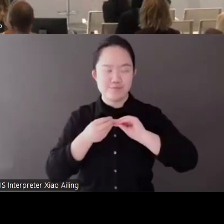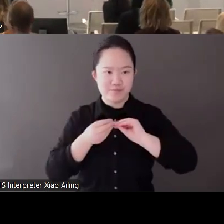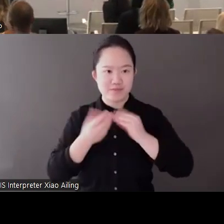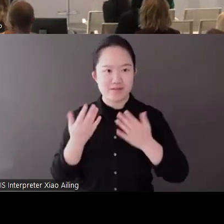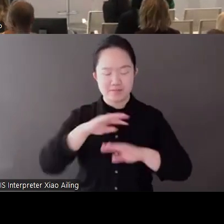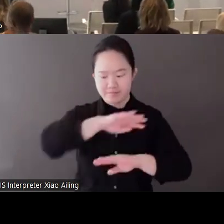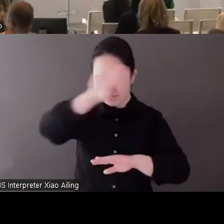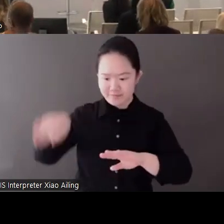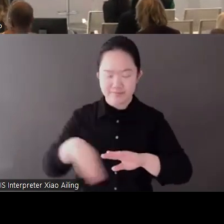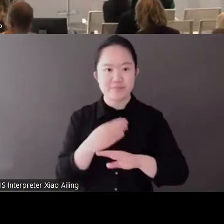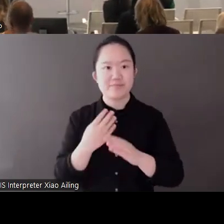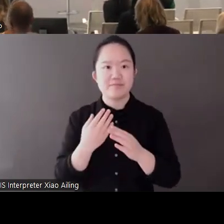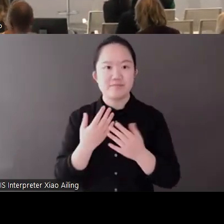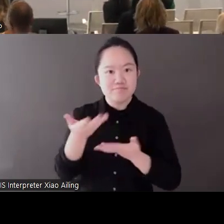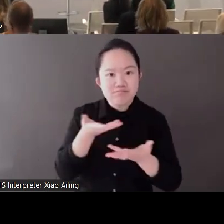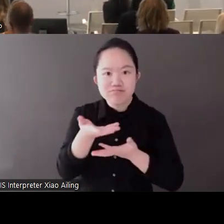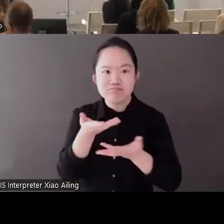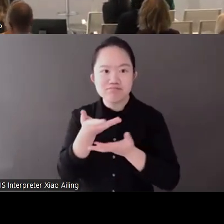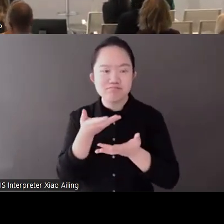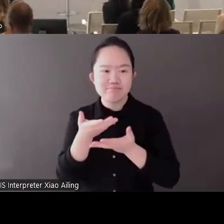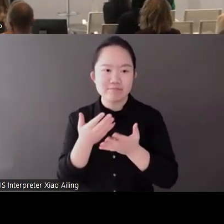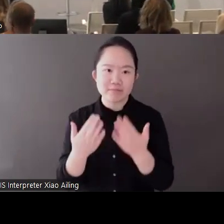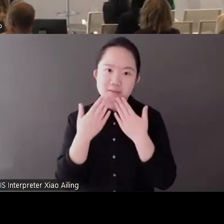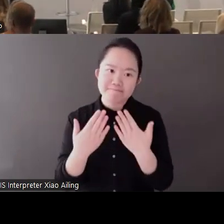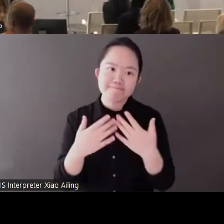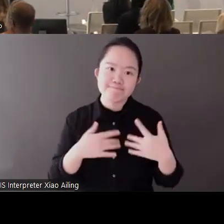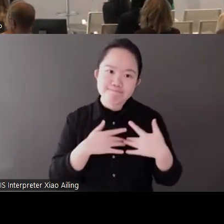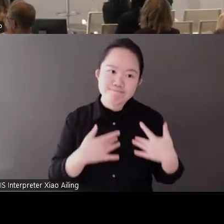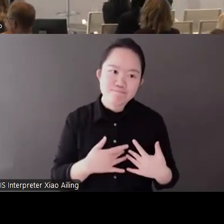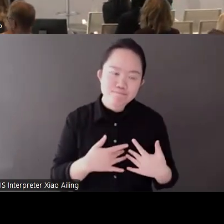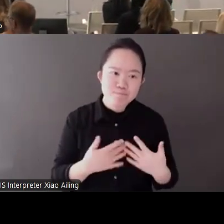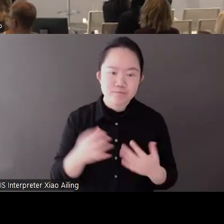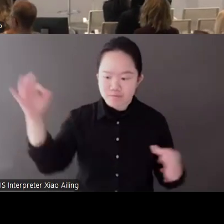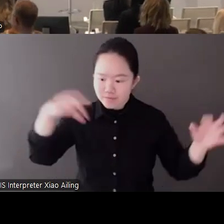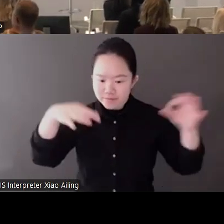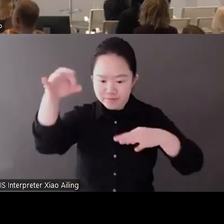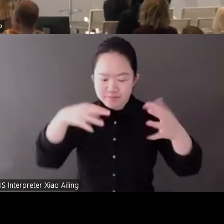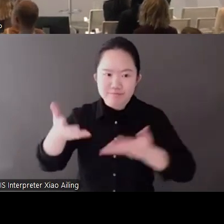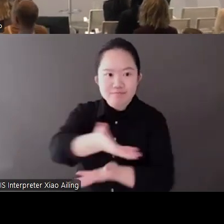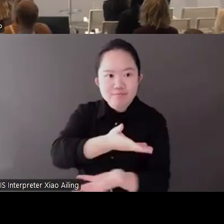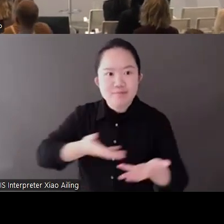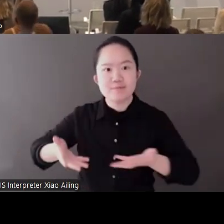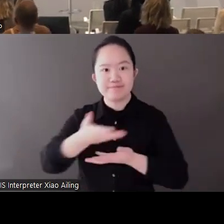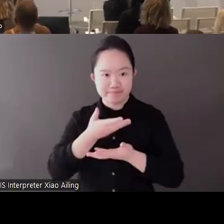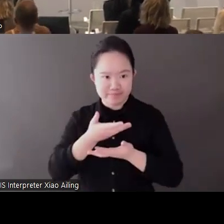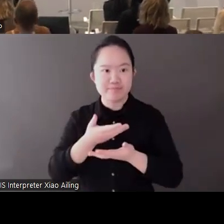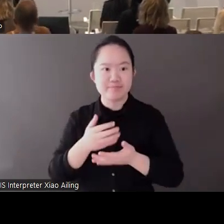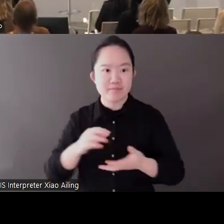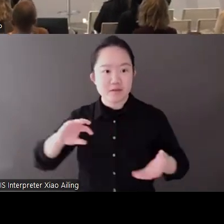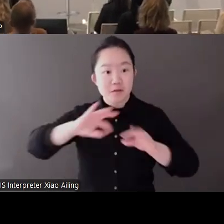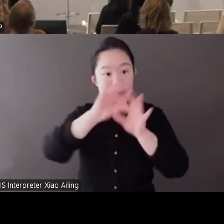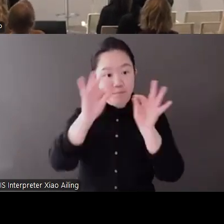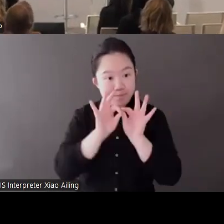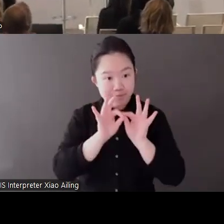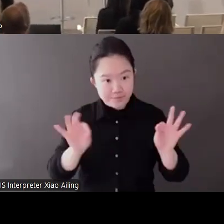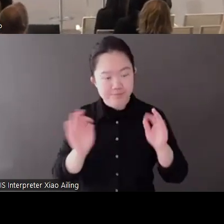so energetic the whole day. It has been a pleasure, of course. I just want to market a little bit of the next IAAP EU event, which